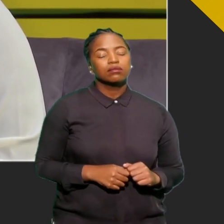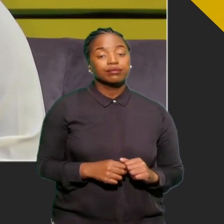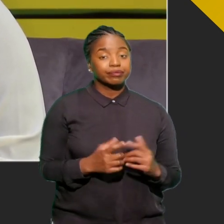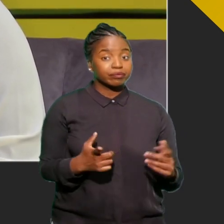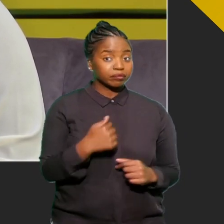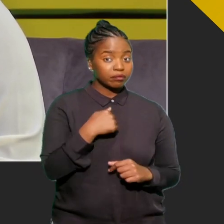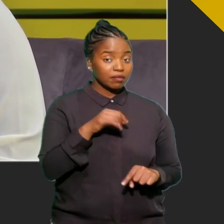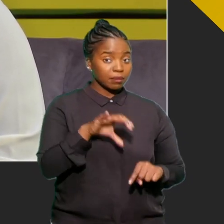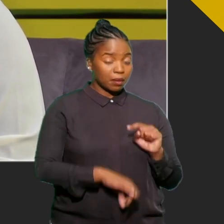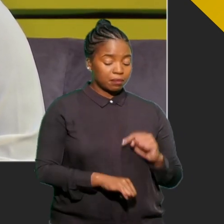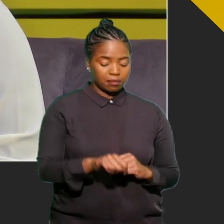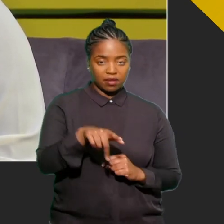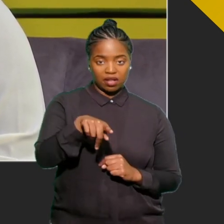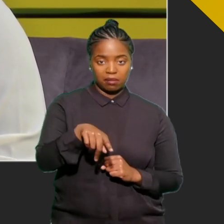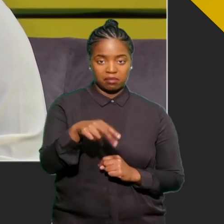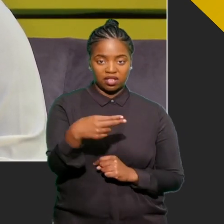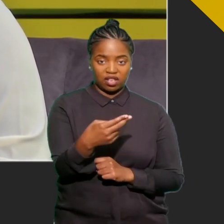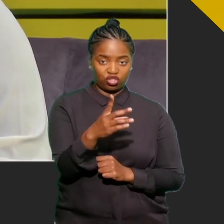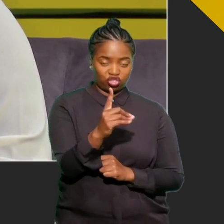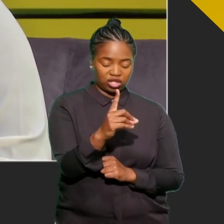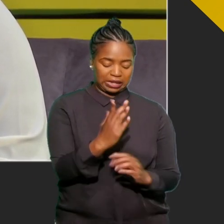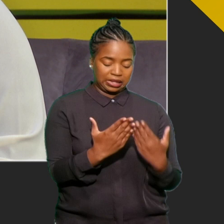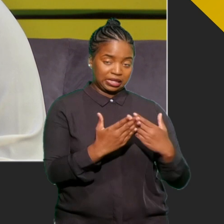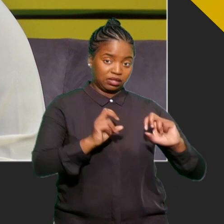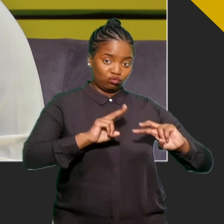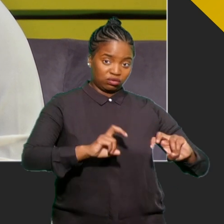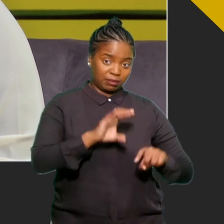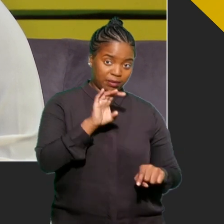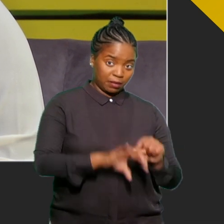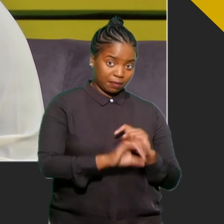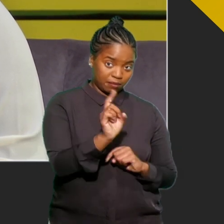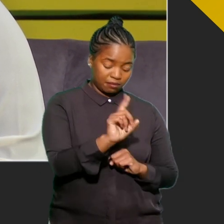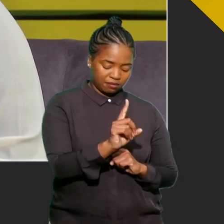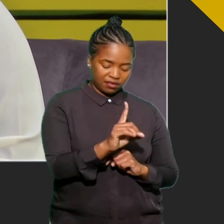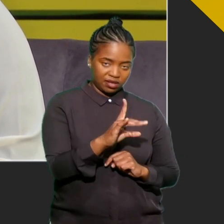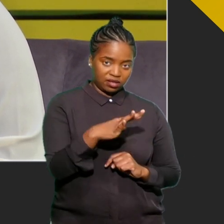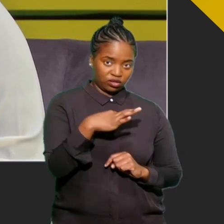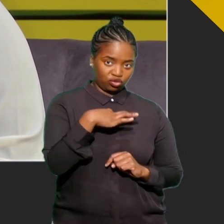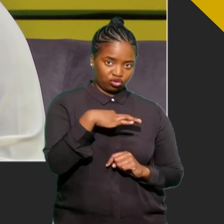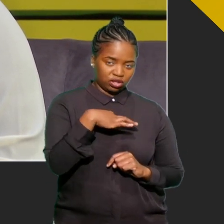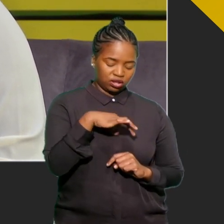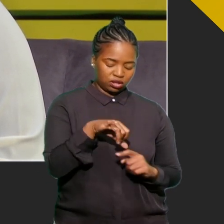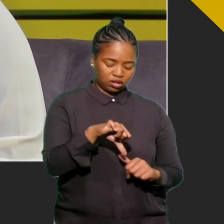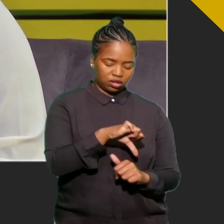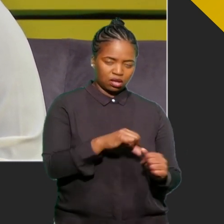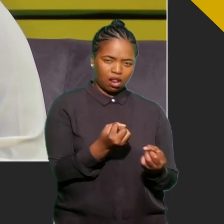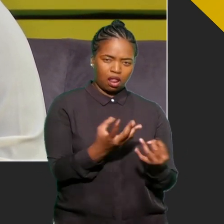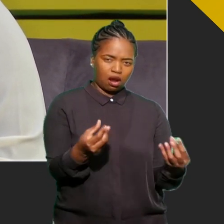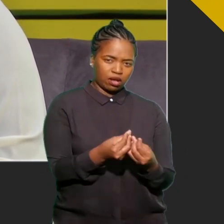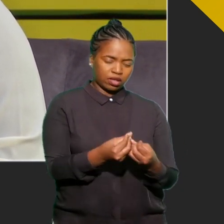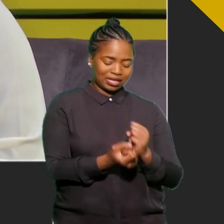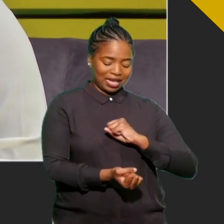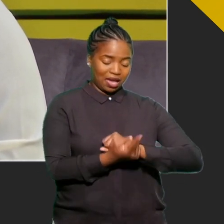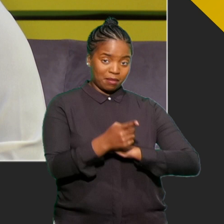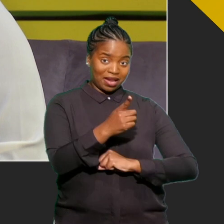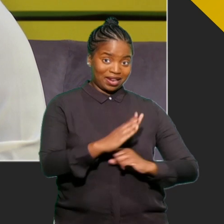what my results from the PhD, what I found was that teenage pregnancy is associated with a lot of things that happened